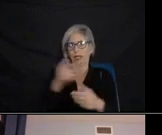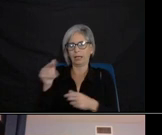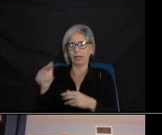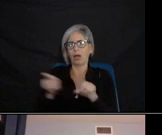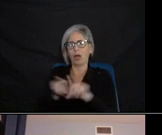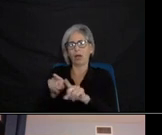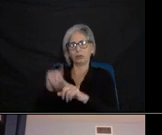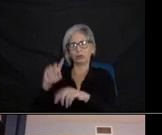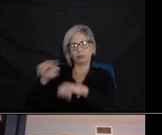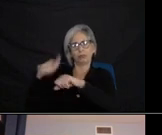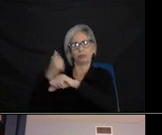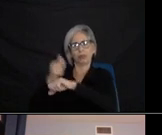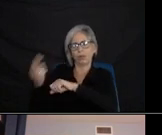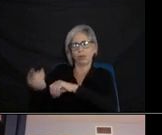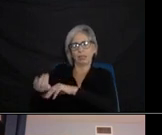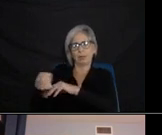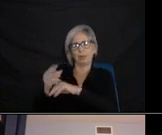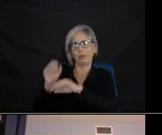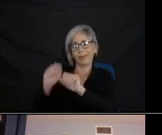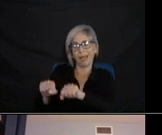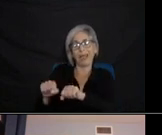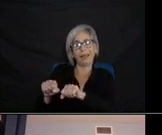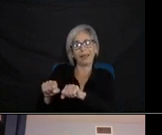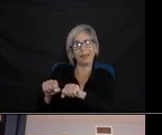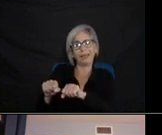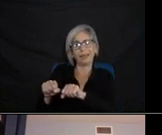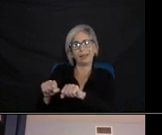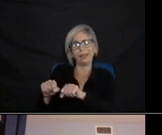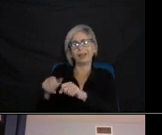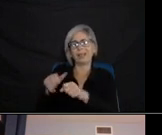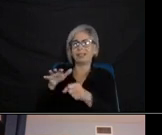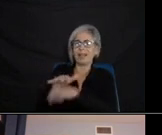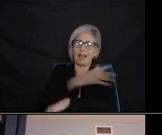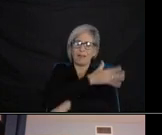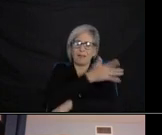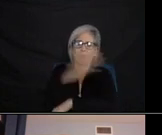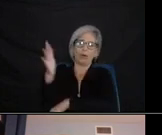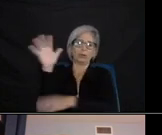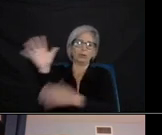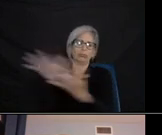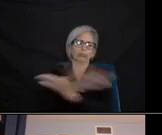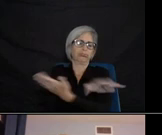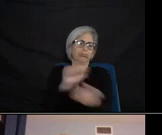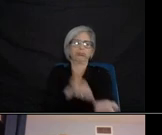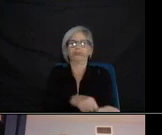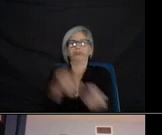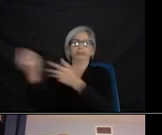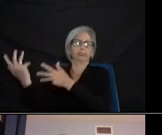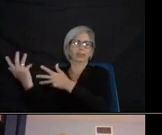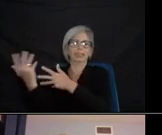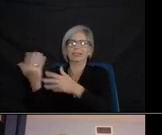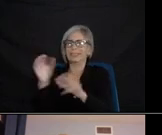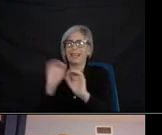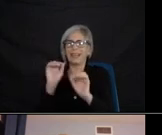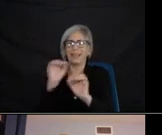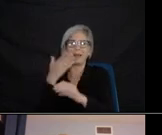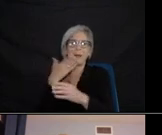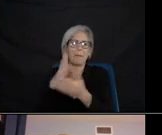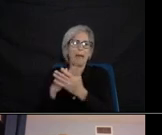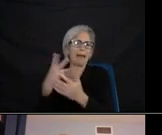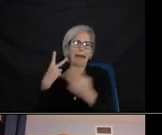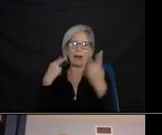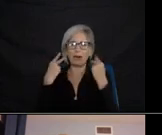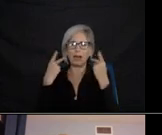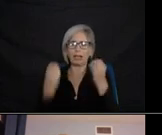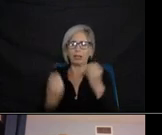also build on the property, then the entire forest will be gone. And it's not like a bad haircut that will grow back. It